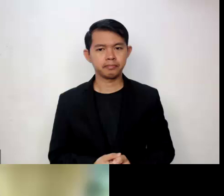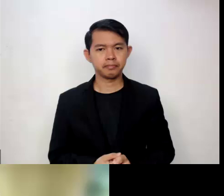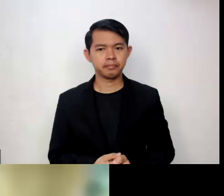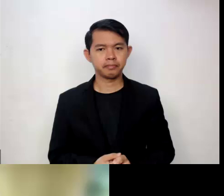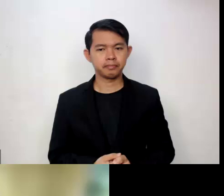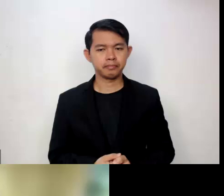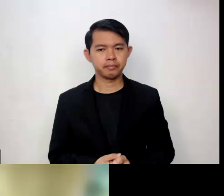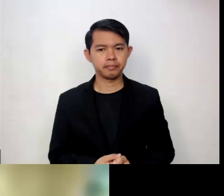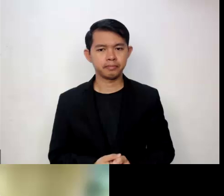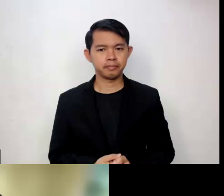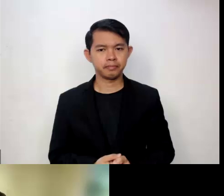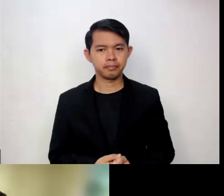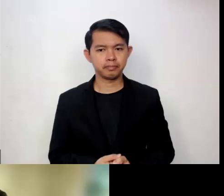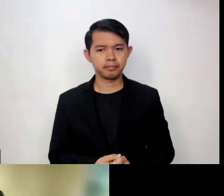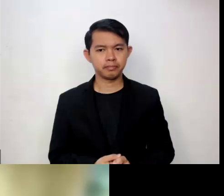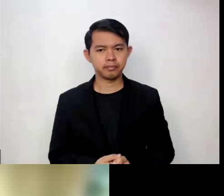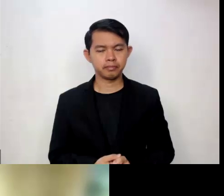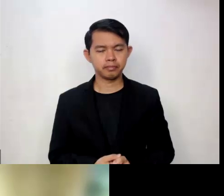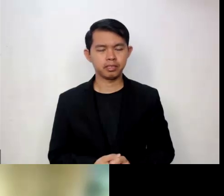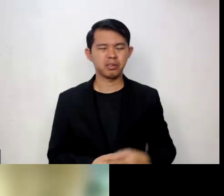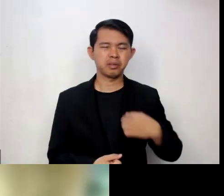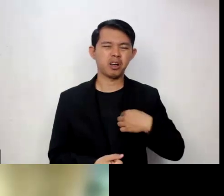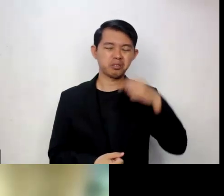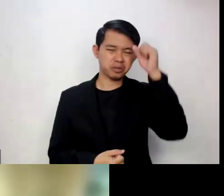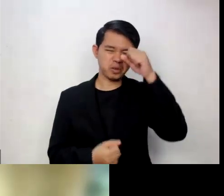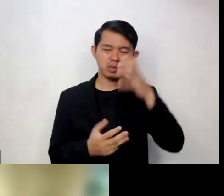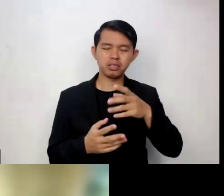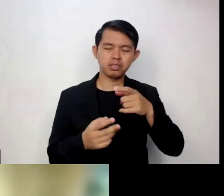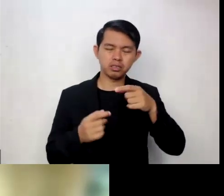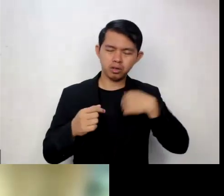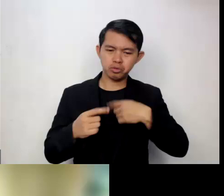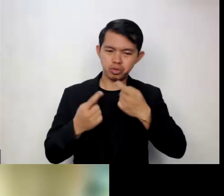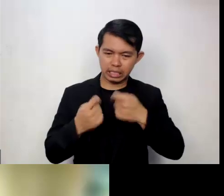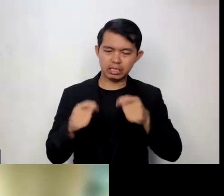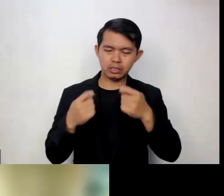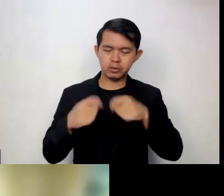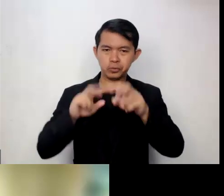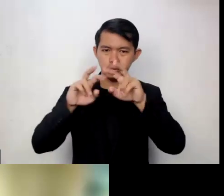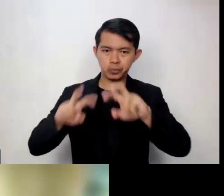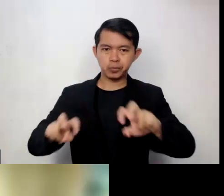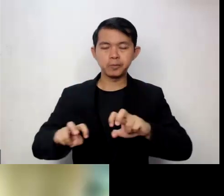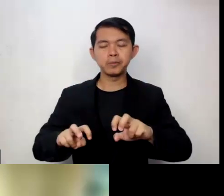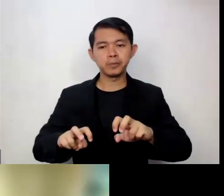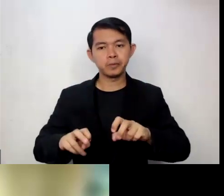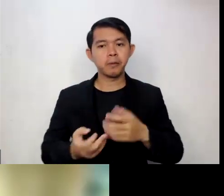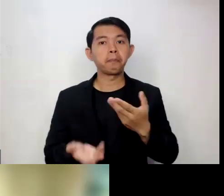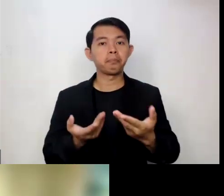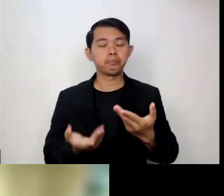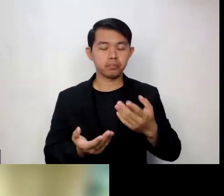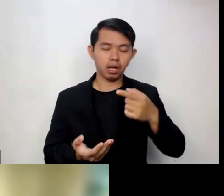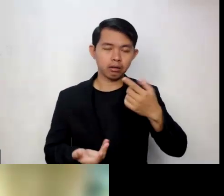to problematize as a scholar na parang I know some of the for example